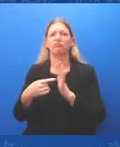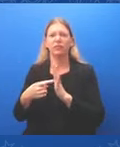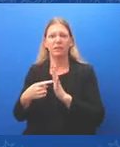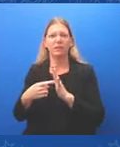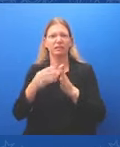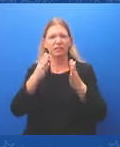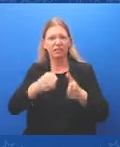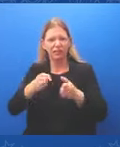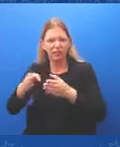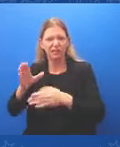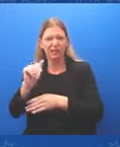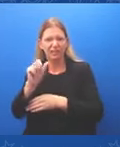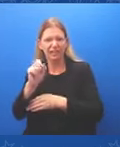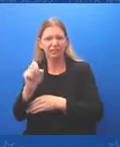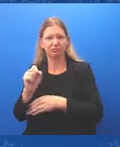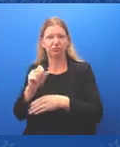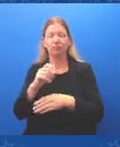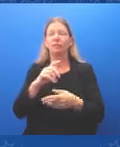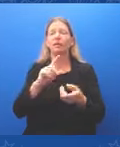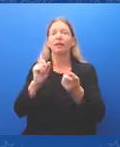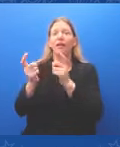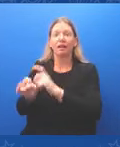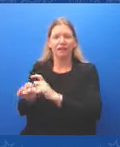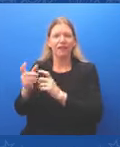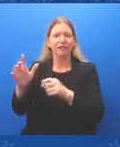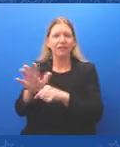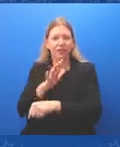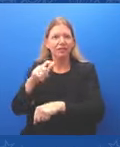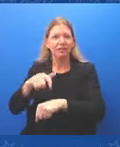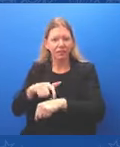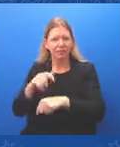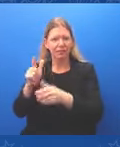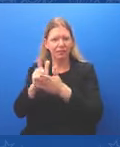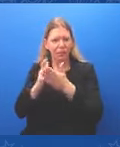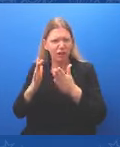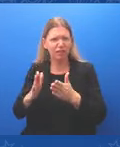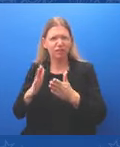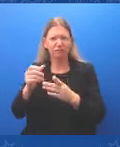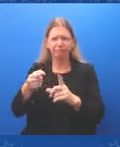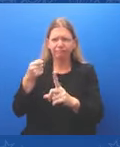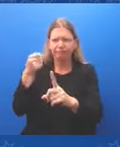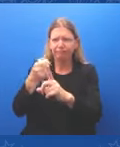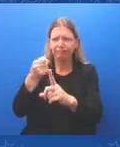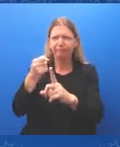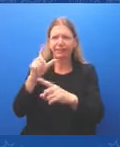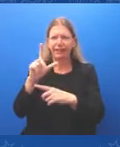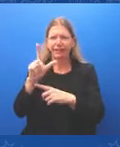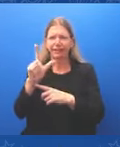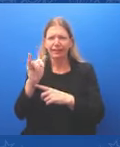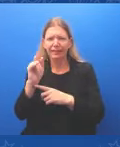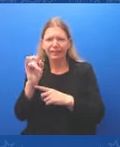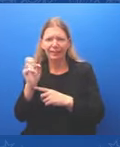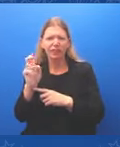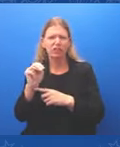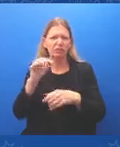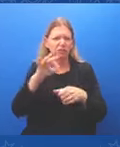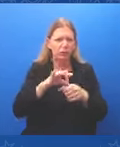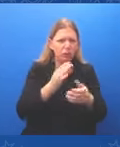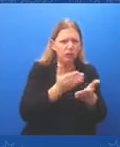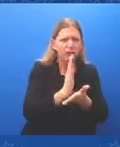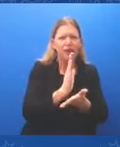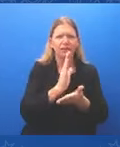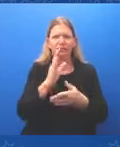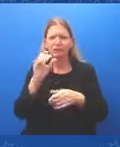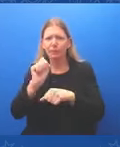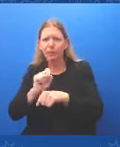litigation, voting rights, employment, education, housing, and so much more. Today, you understand civil rights is